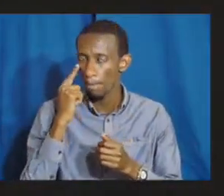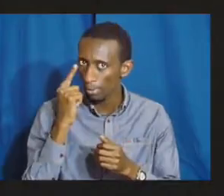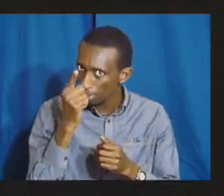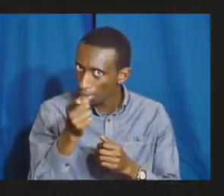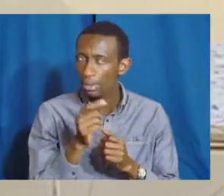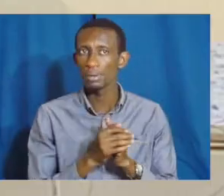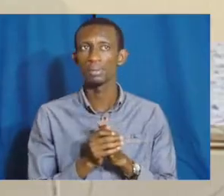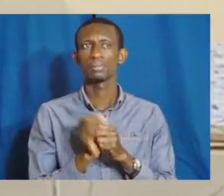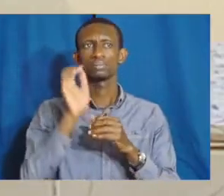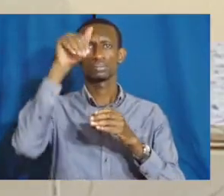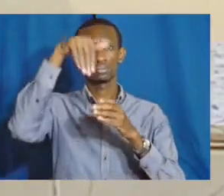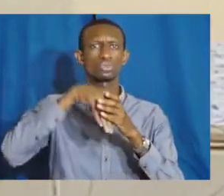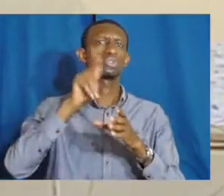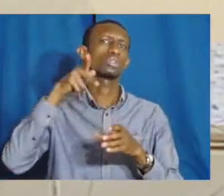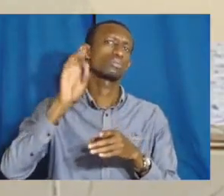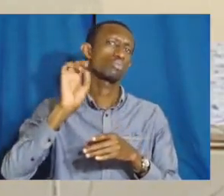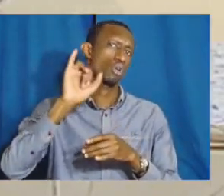Point-intercept form.